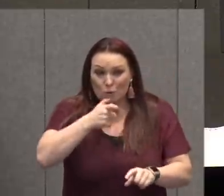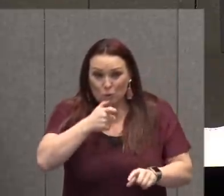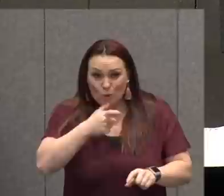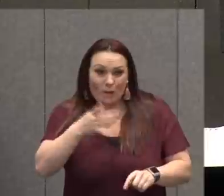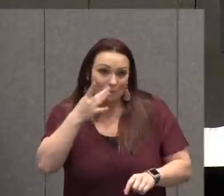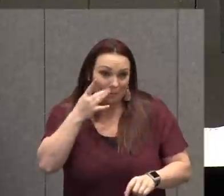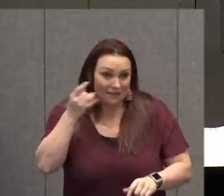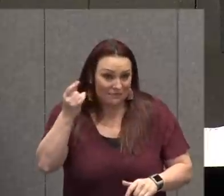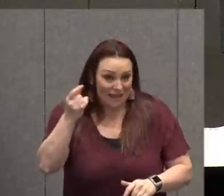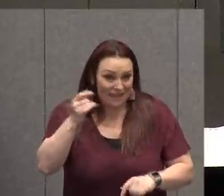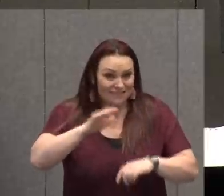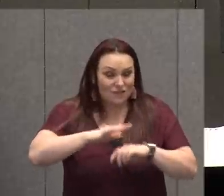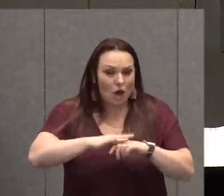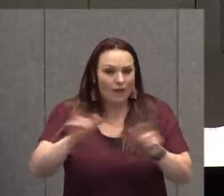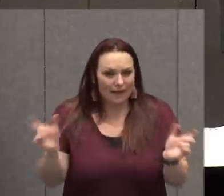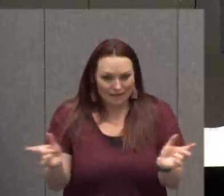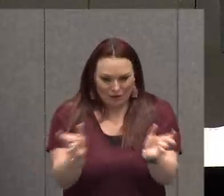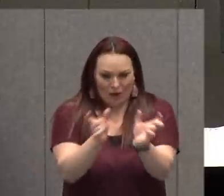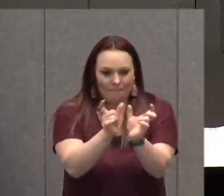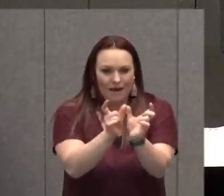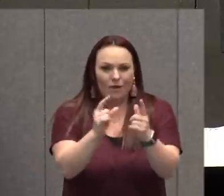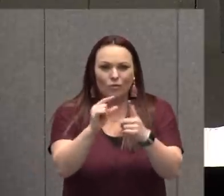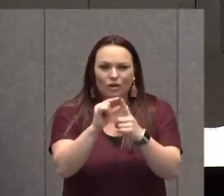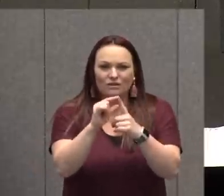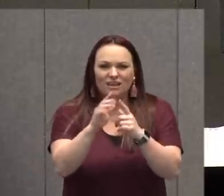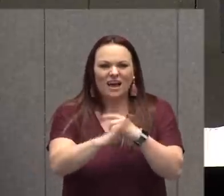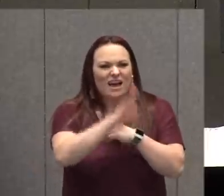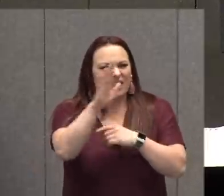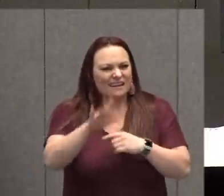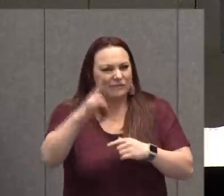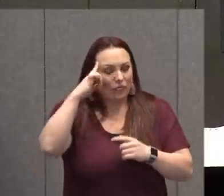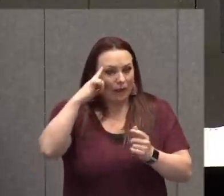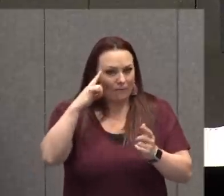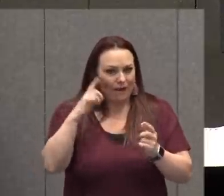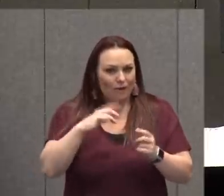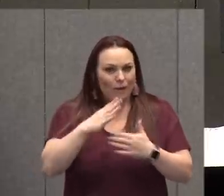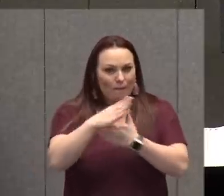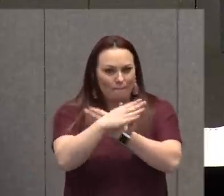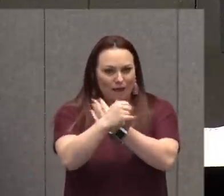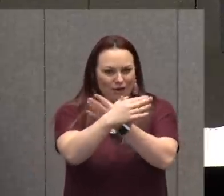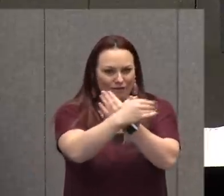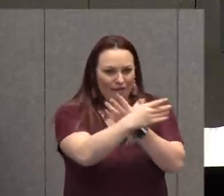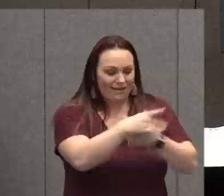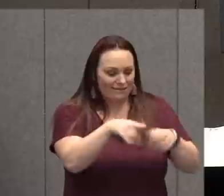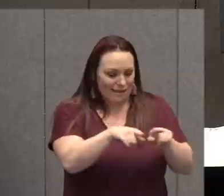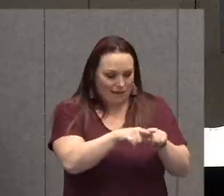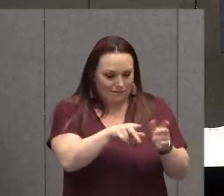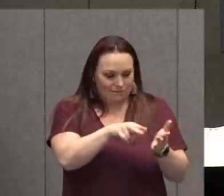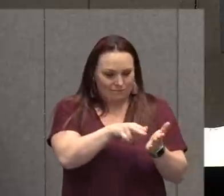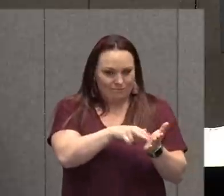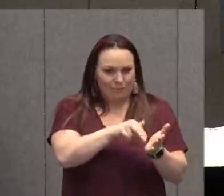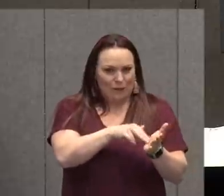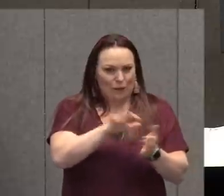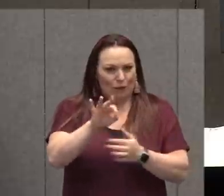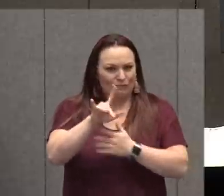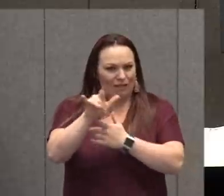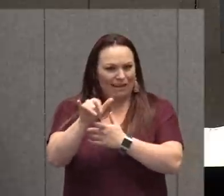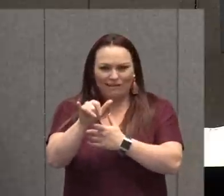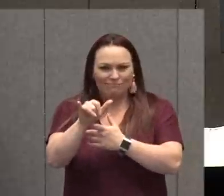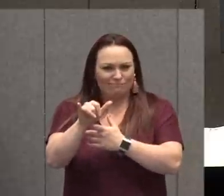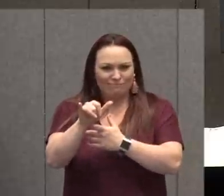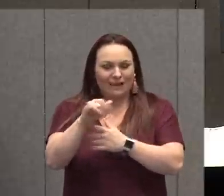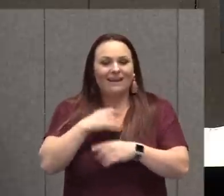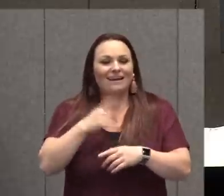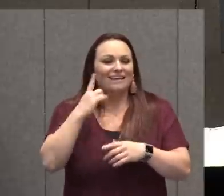on compound words. I had never thought about butterflies in that way, so that is a great thing to learn today. So friends,